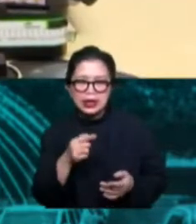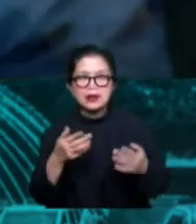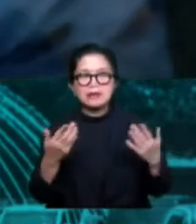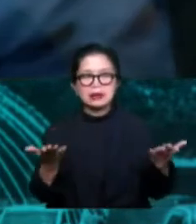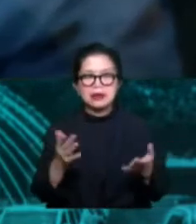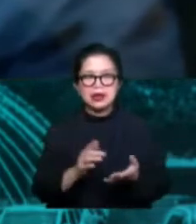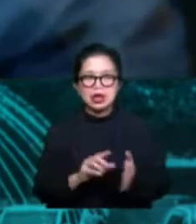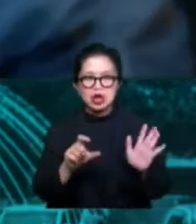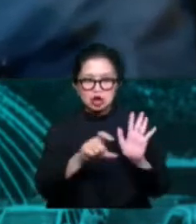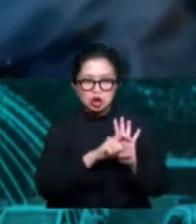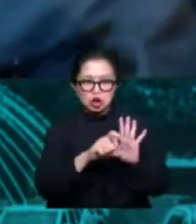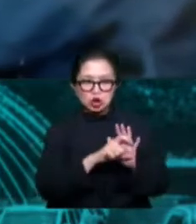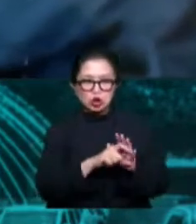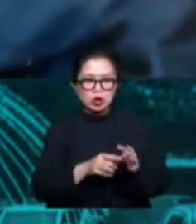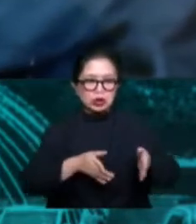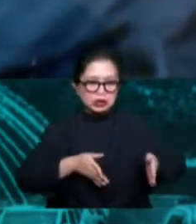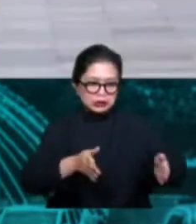about the